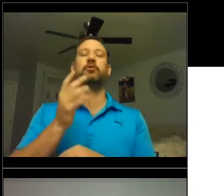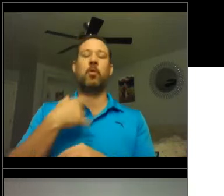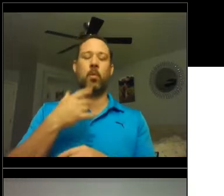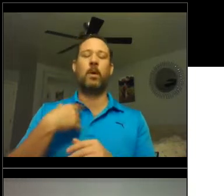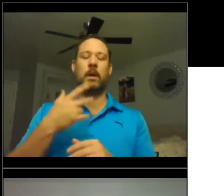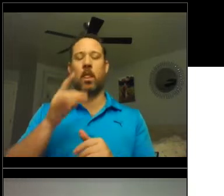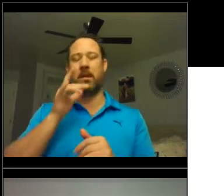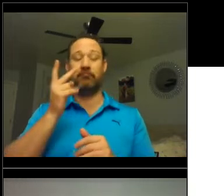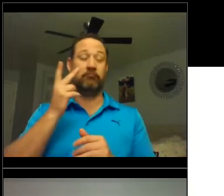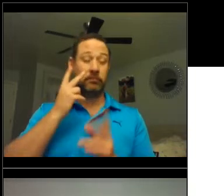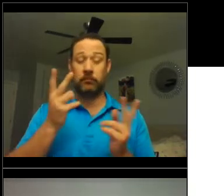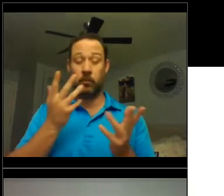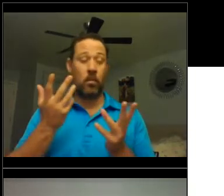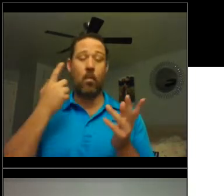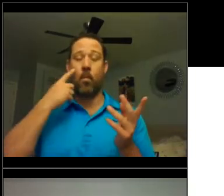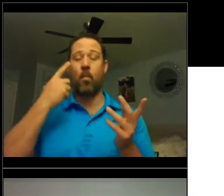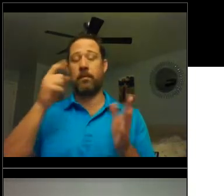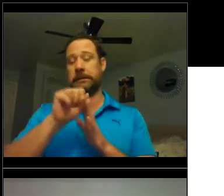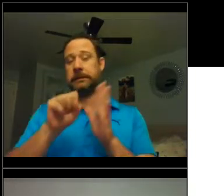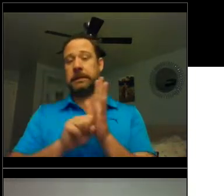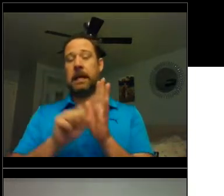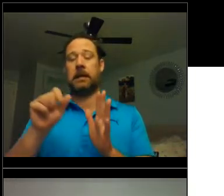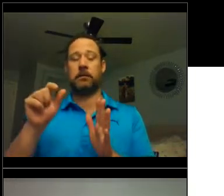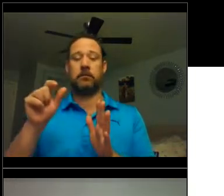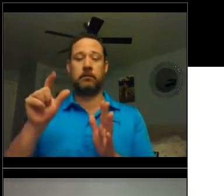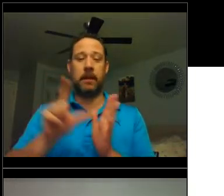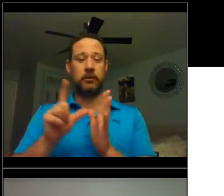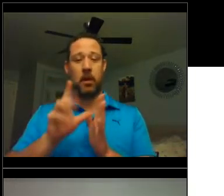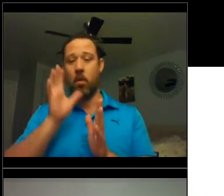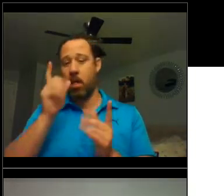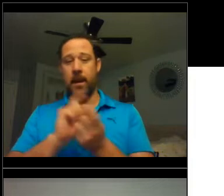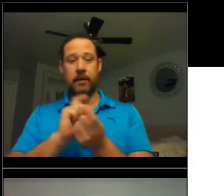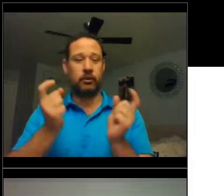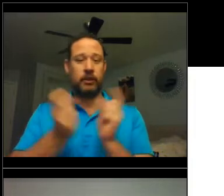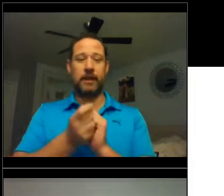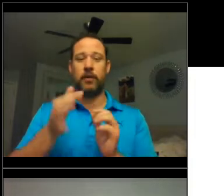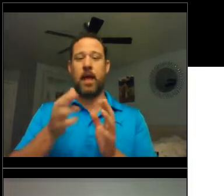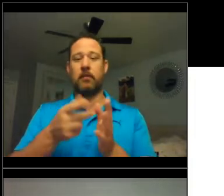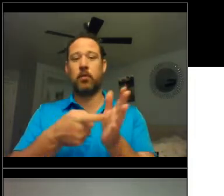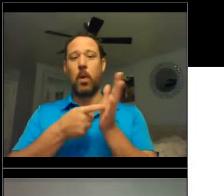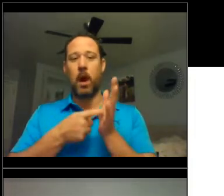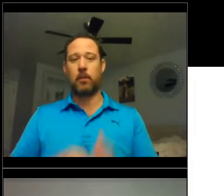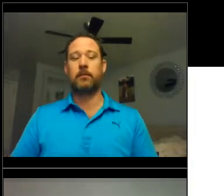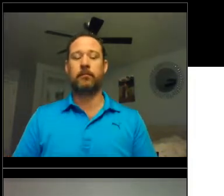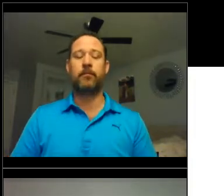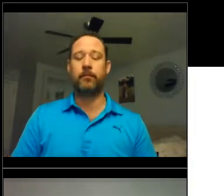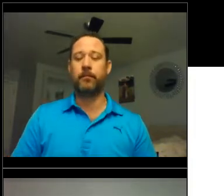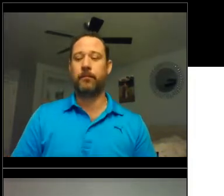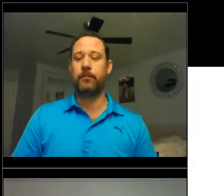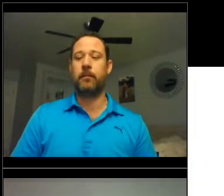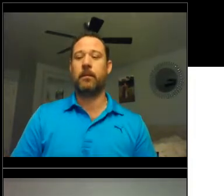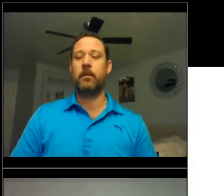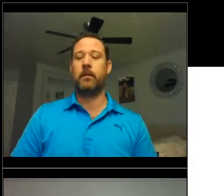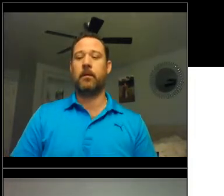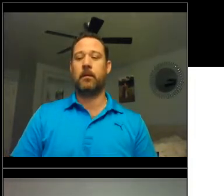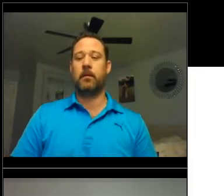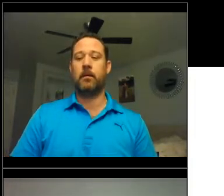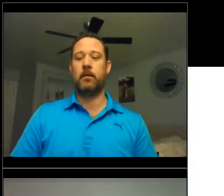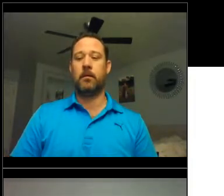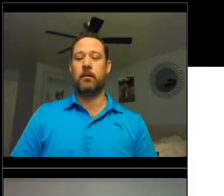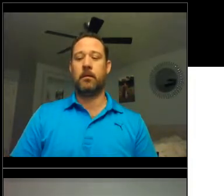tuned to see if the state legislature is going to make any changes to that requirement. If there is